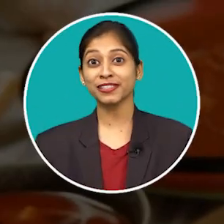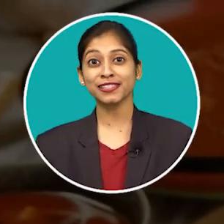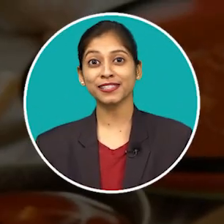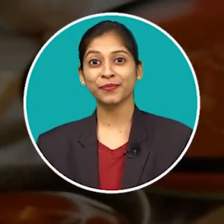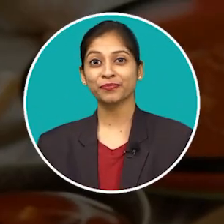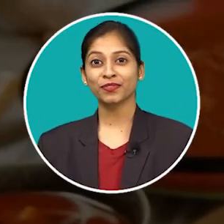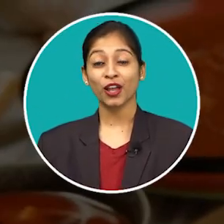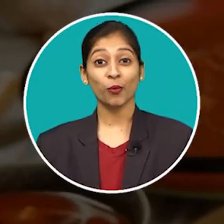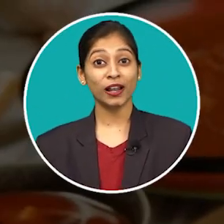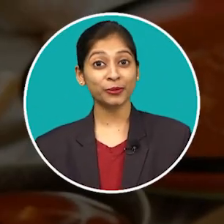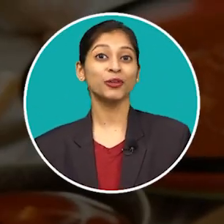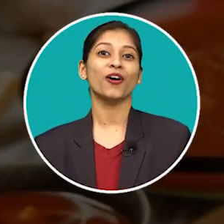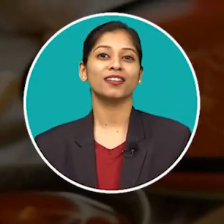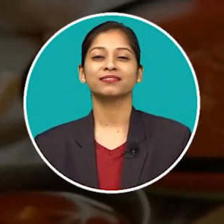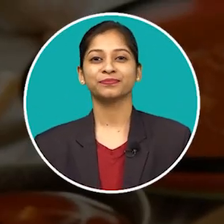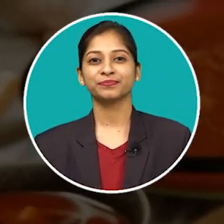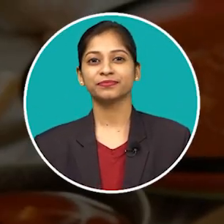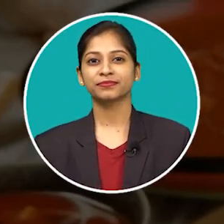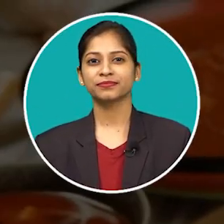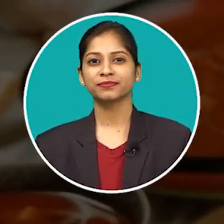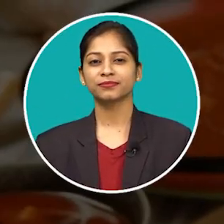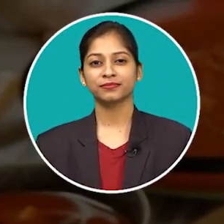Hello students, welcome you all.